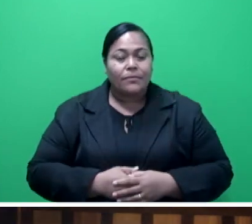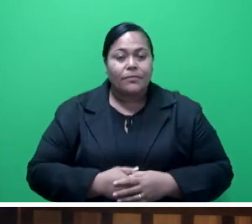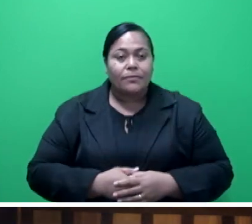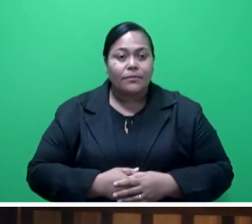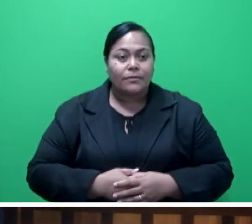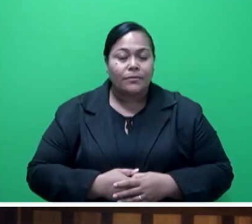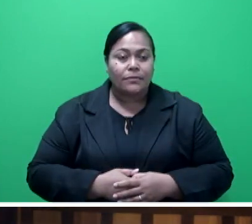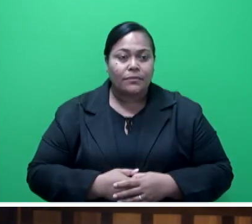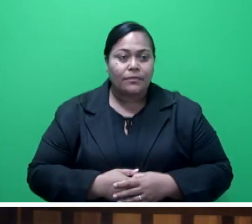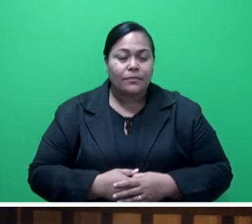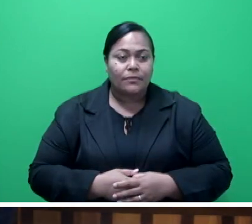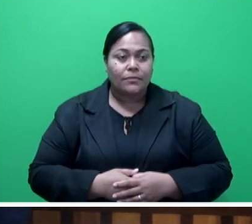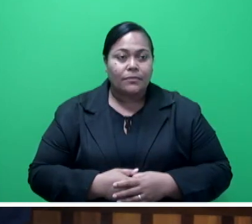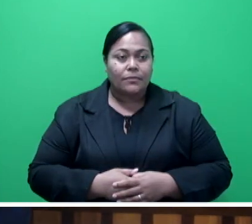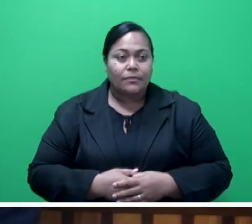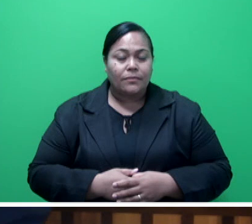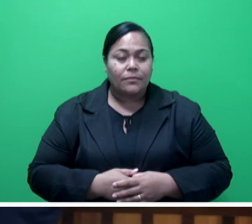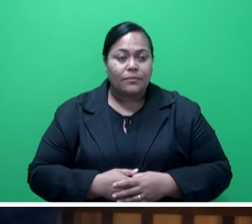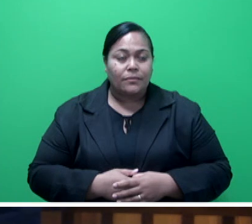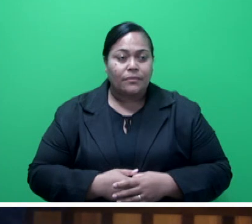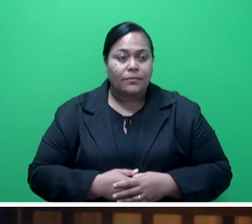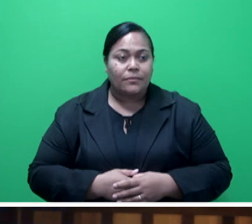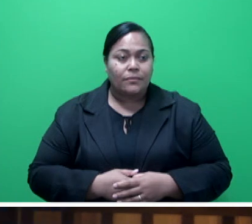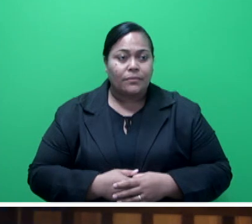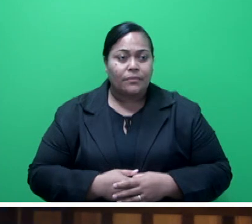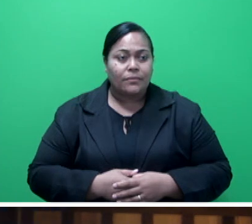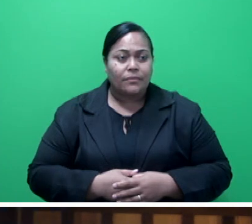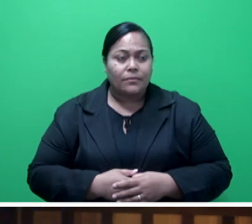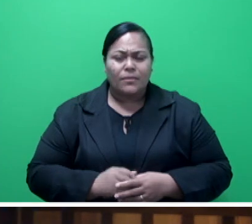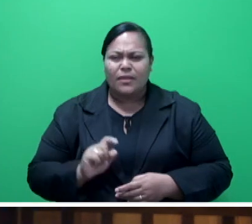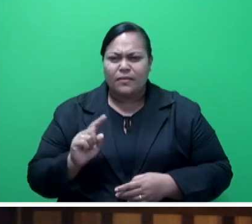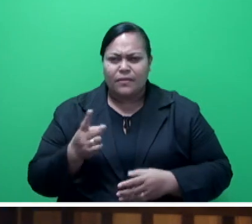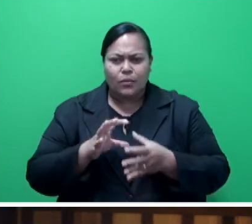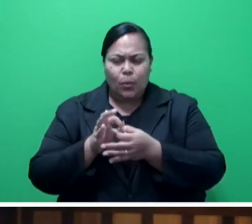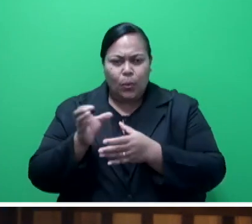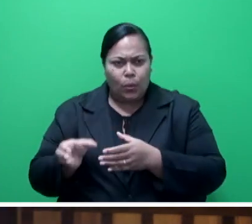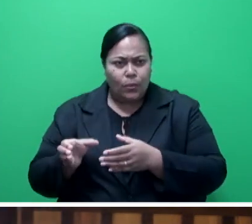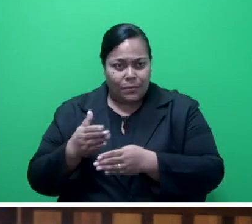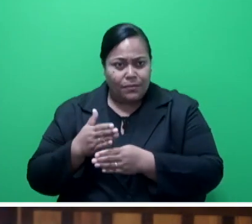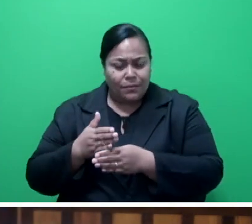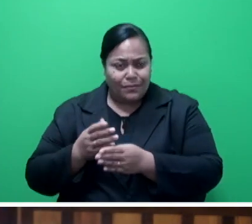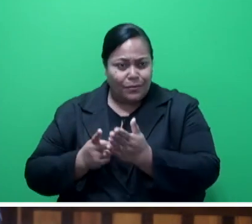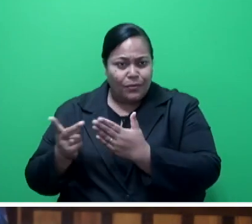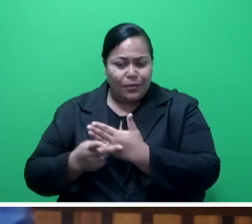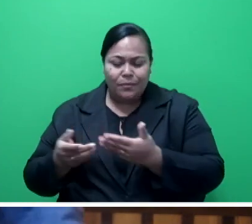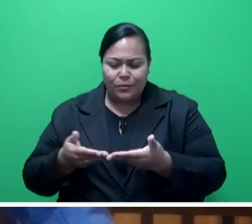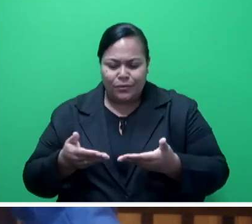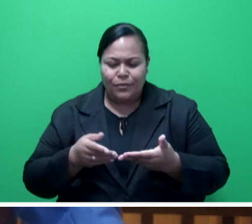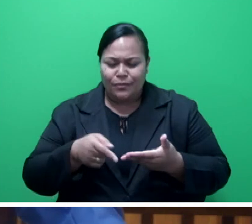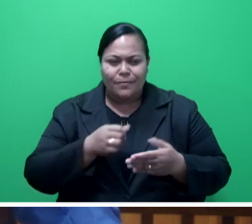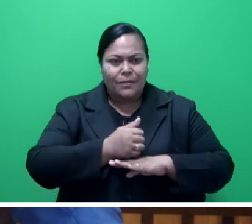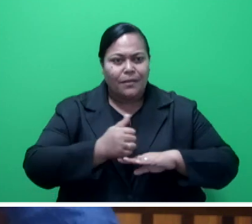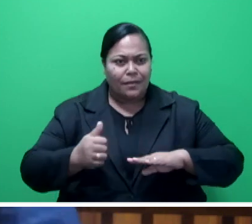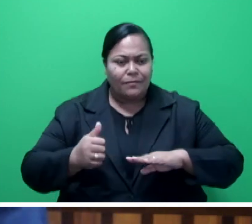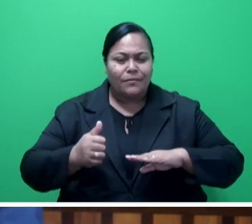the first home owner initiative was introduced by government in 2014 to increase the home